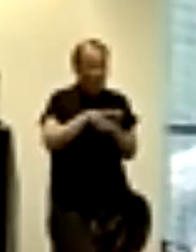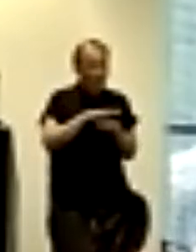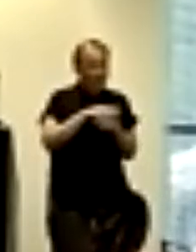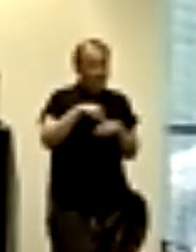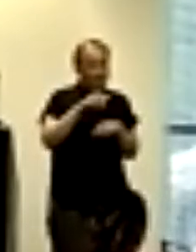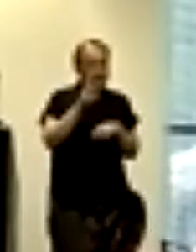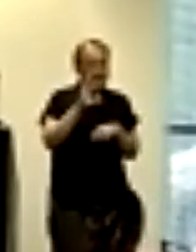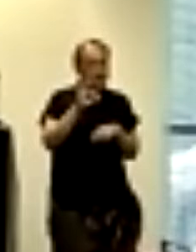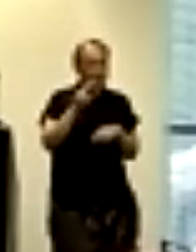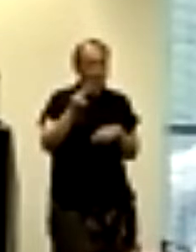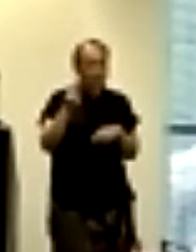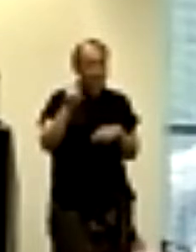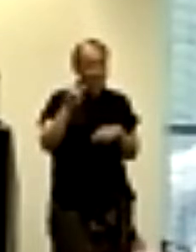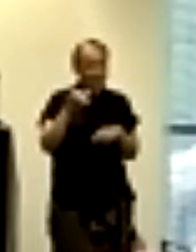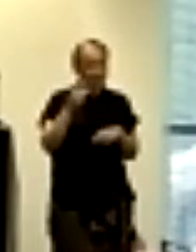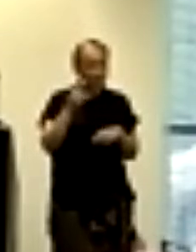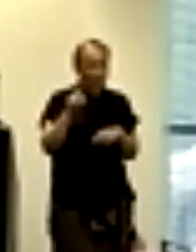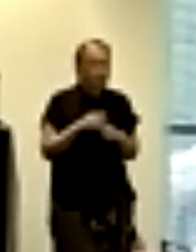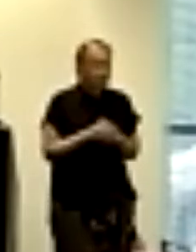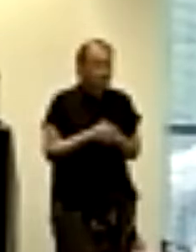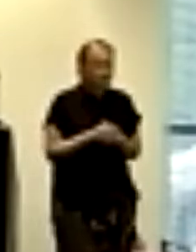at 6922 Katy Road.